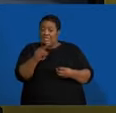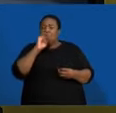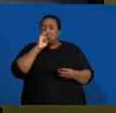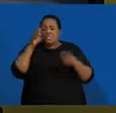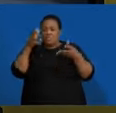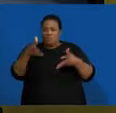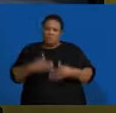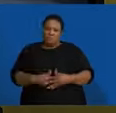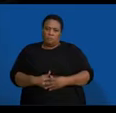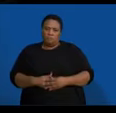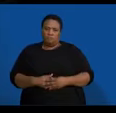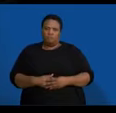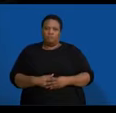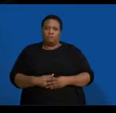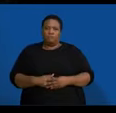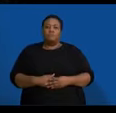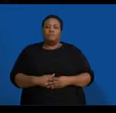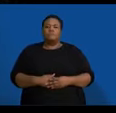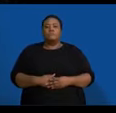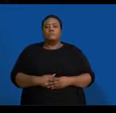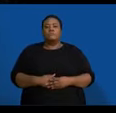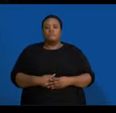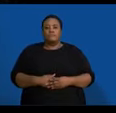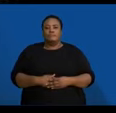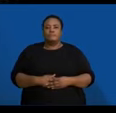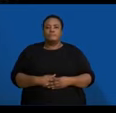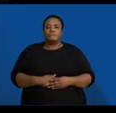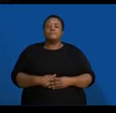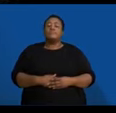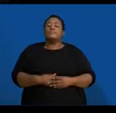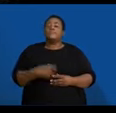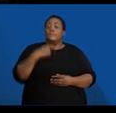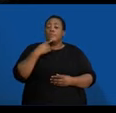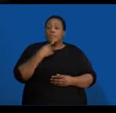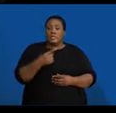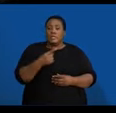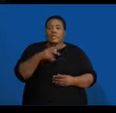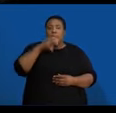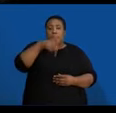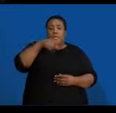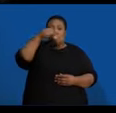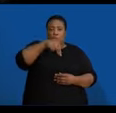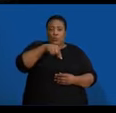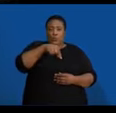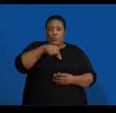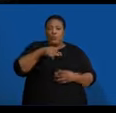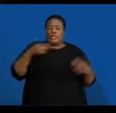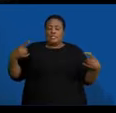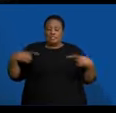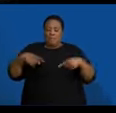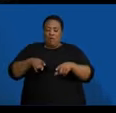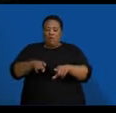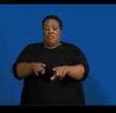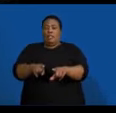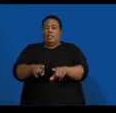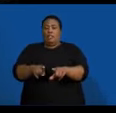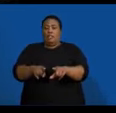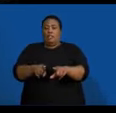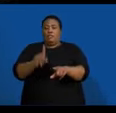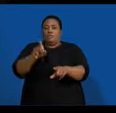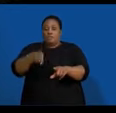really means there. Let's read the last part of the question. Such that our PQ is parallel to